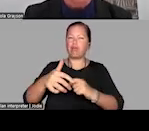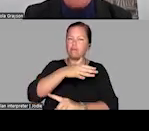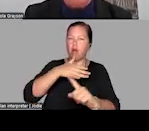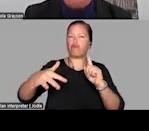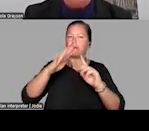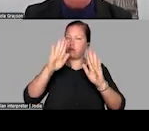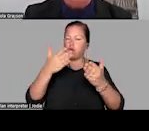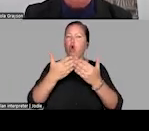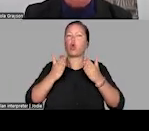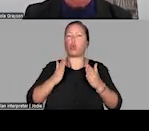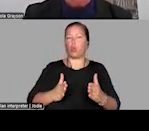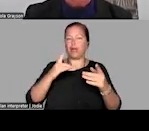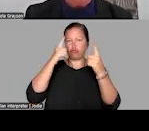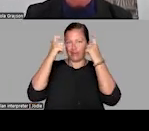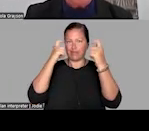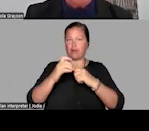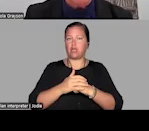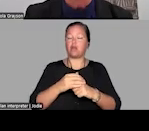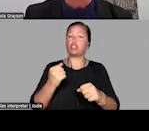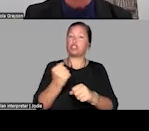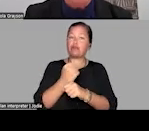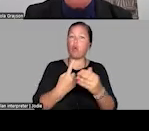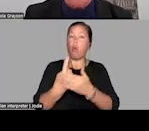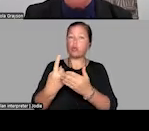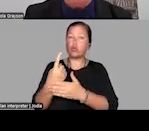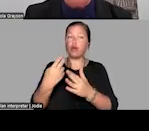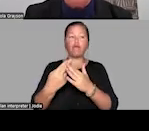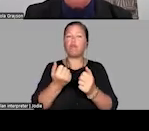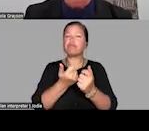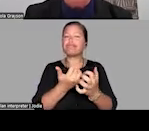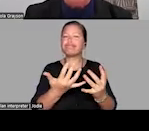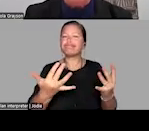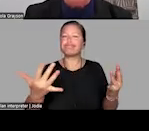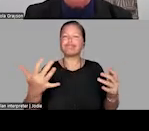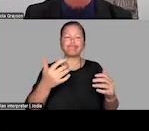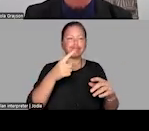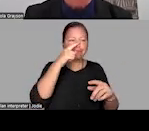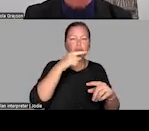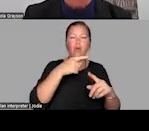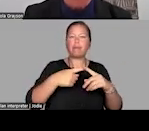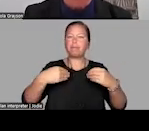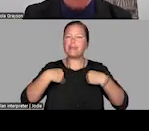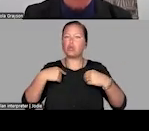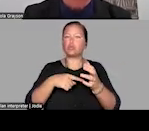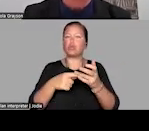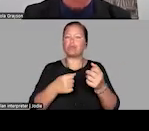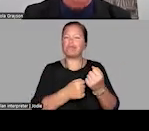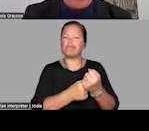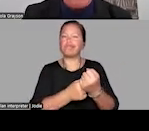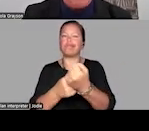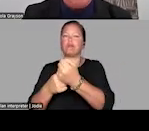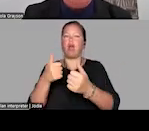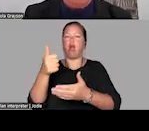human creativity, that generates opportunities for a broad range of practitioners and businesses supporting artists in their